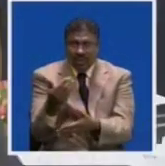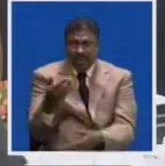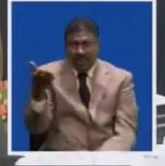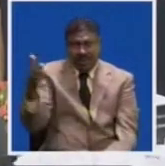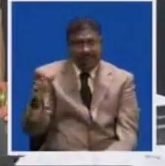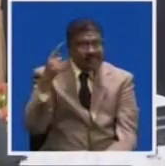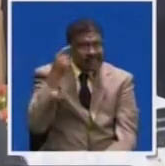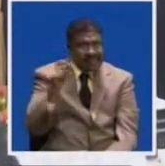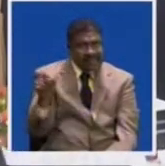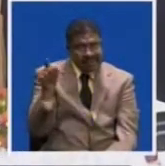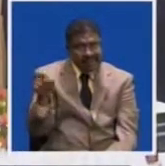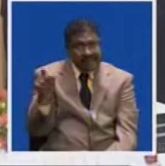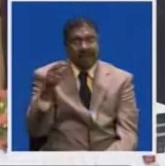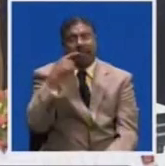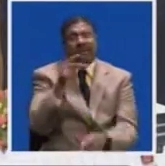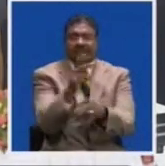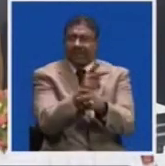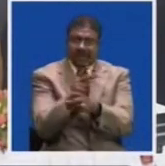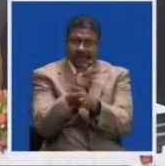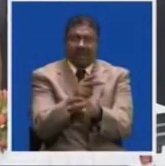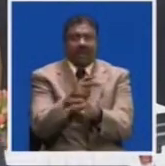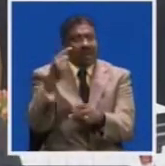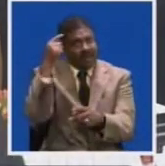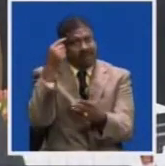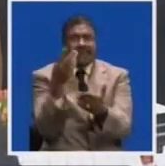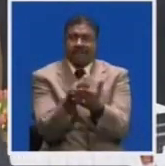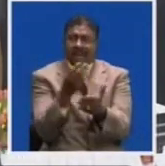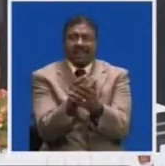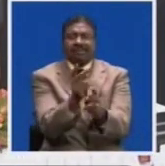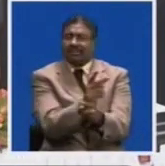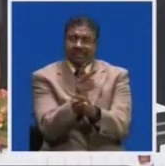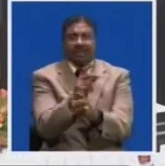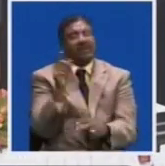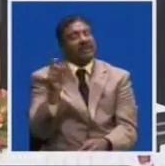ensure prudent utilization of public resources.